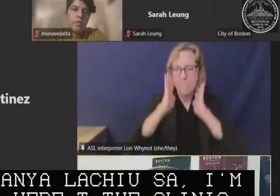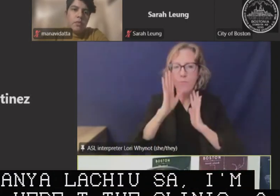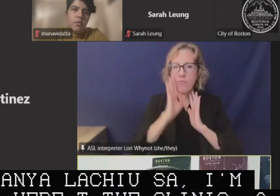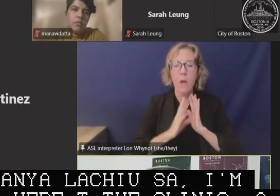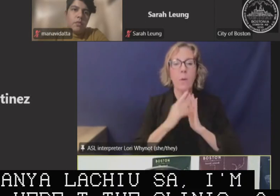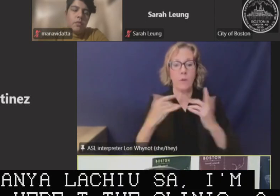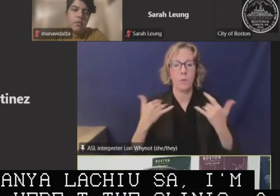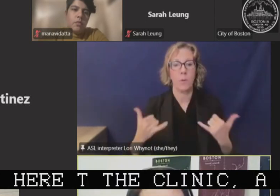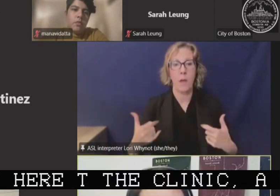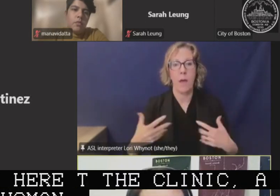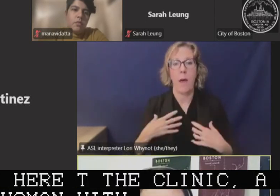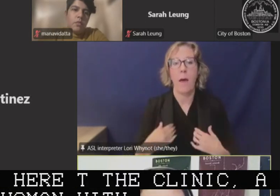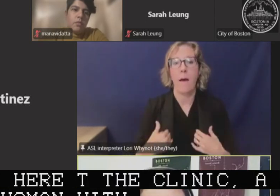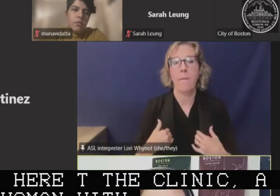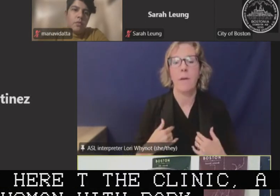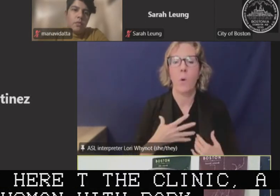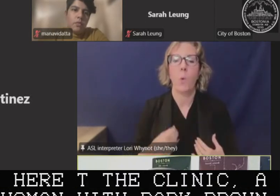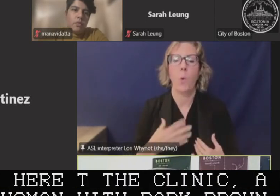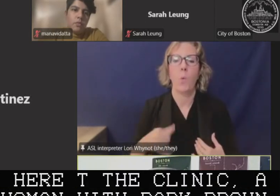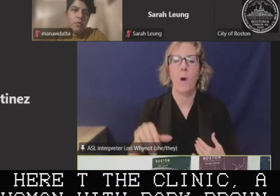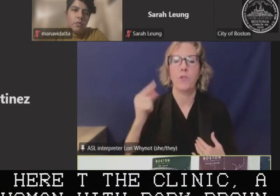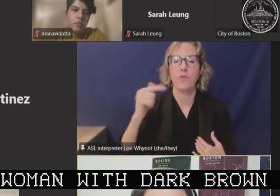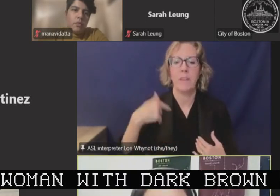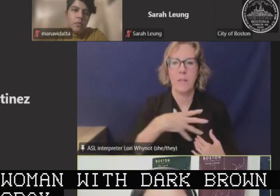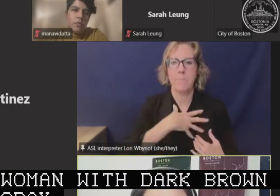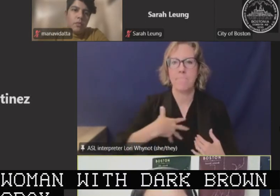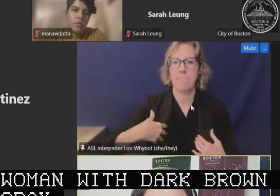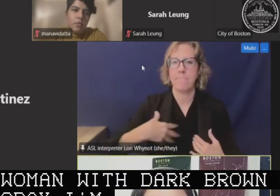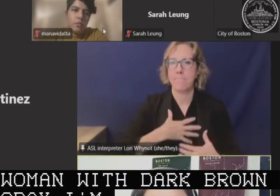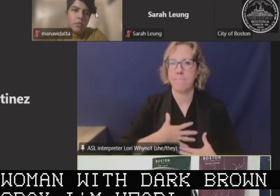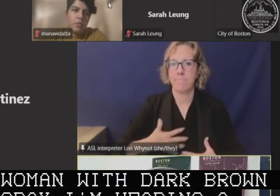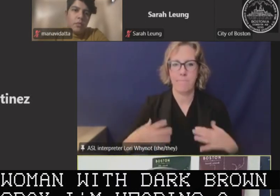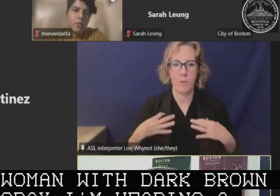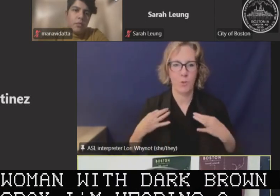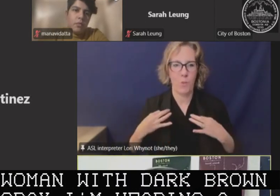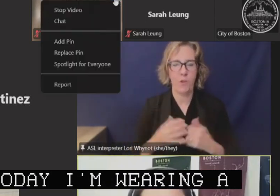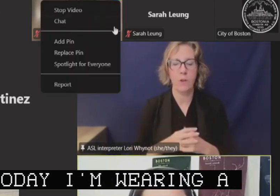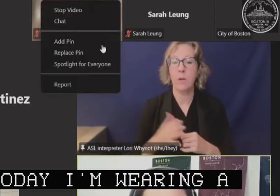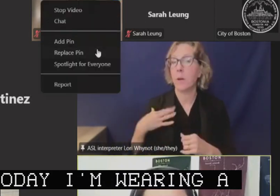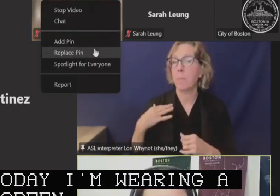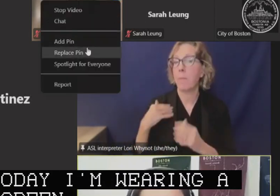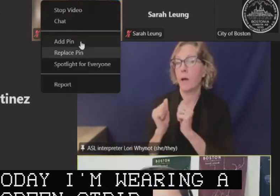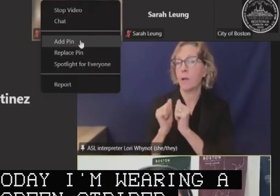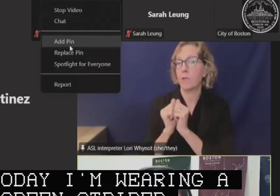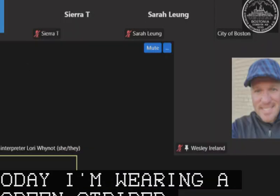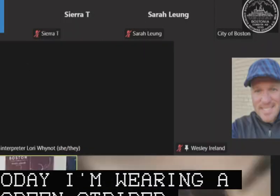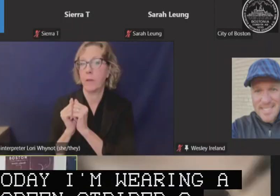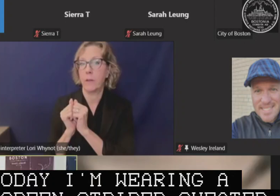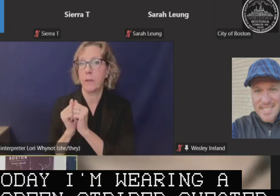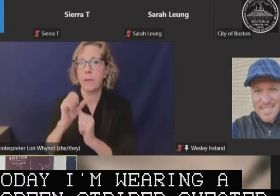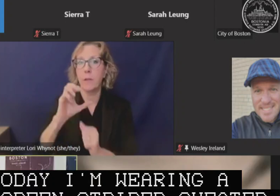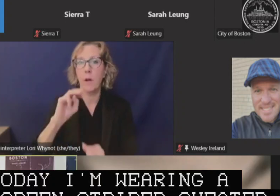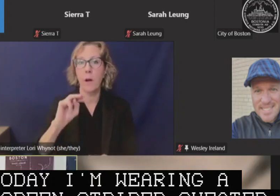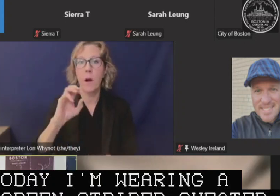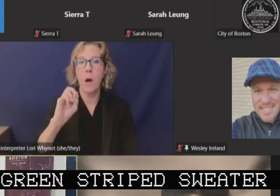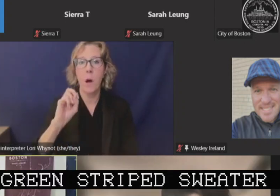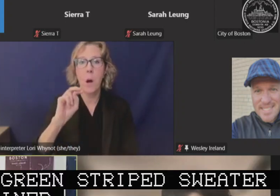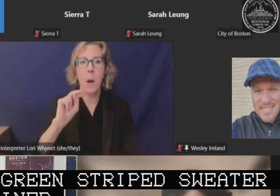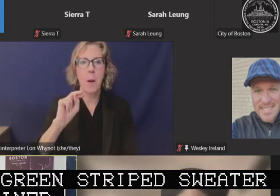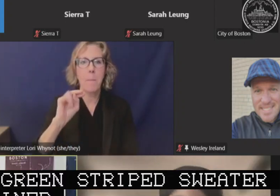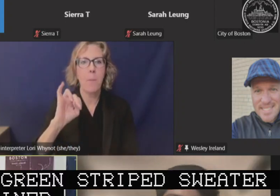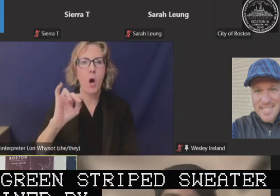a white and green striped sweater. And I'm joined by my colleague, Manavi. Manavi, do you want to introduce